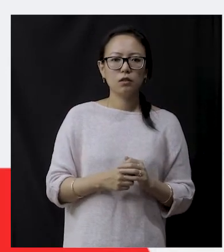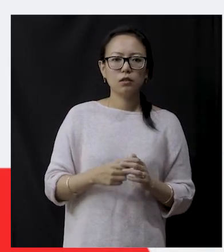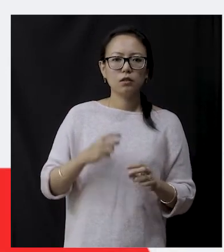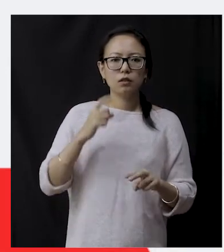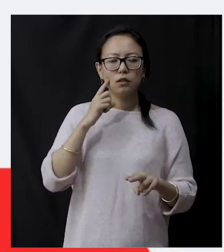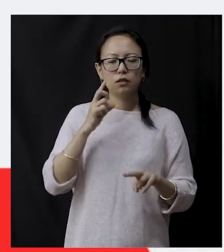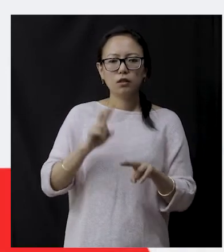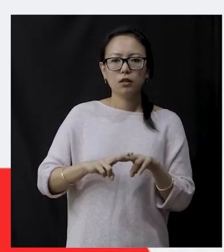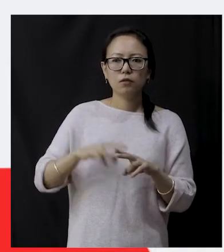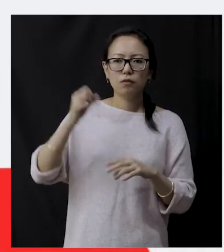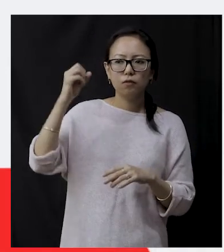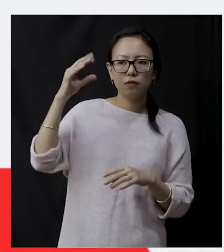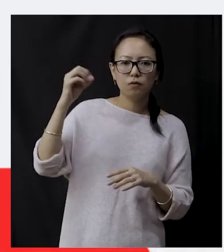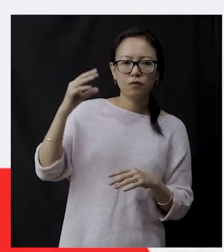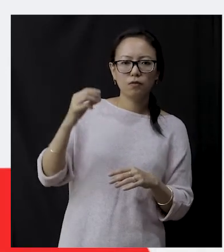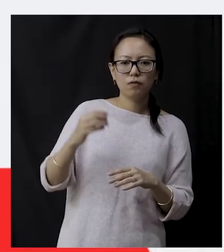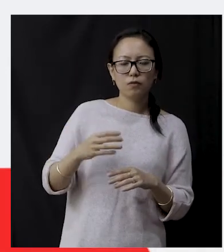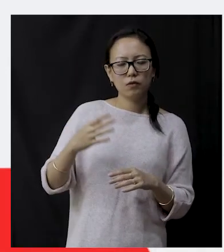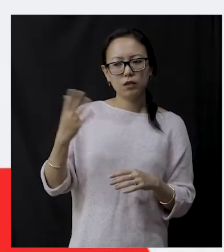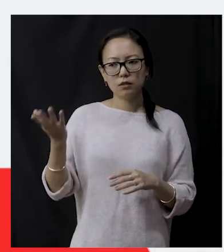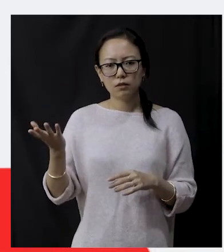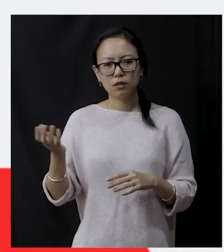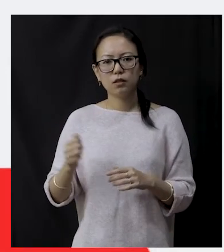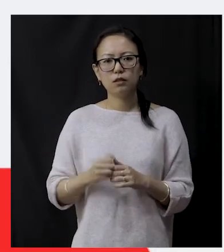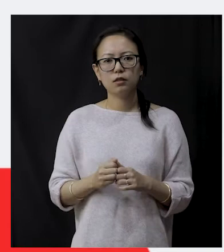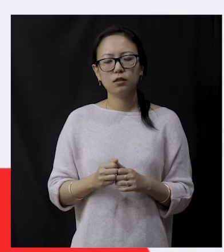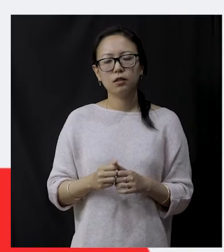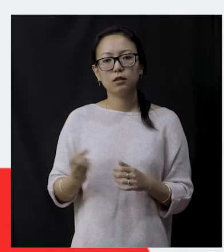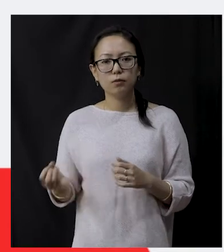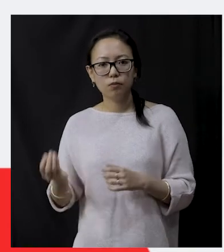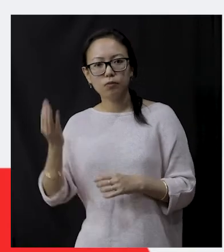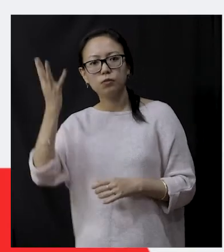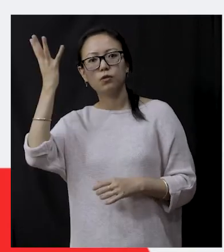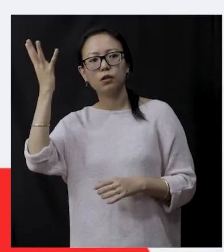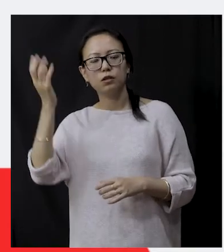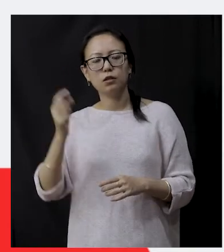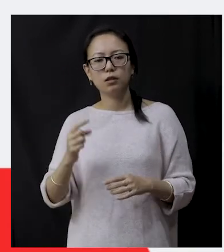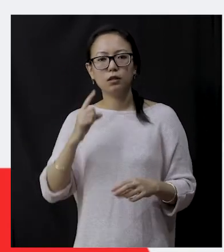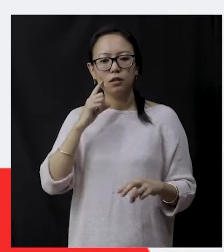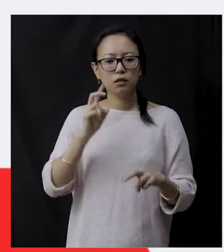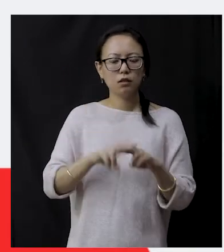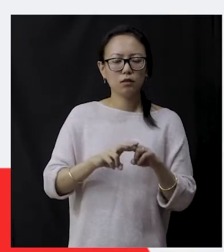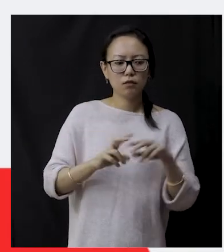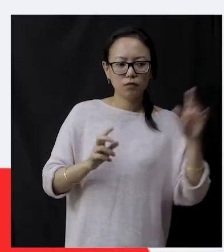the back side, okay, when the back side turns towards this front,